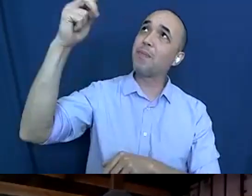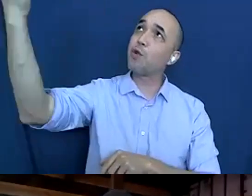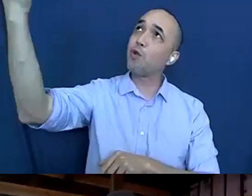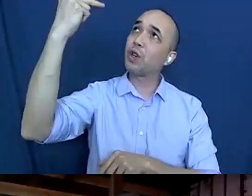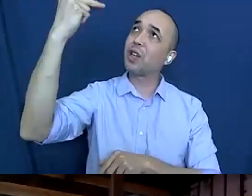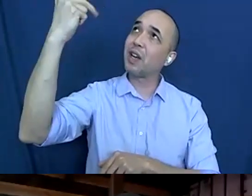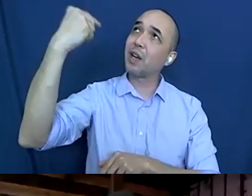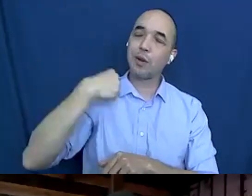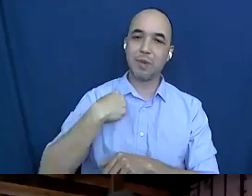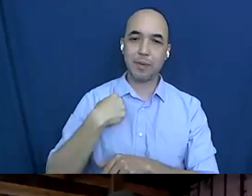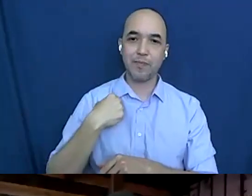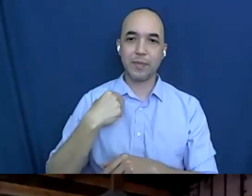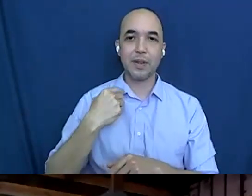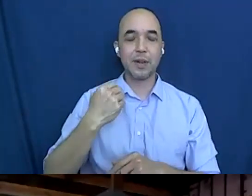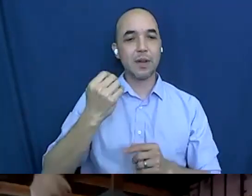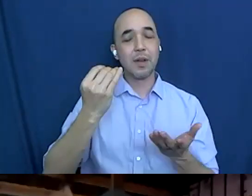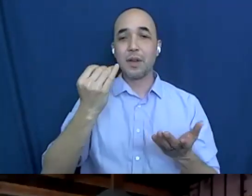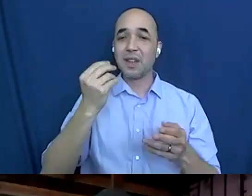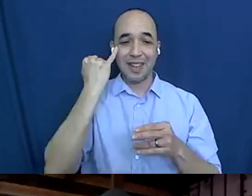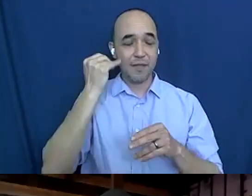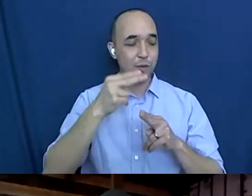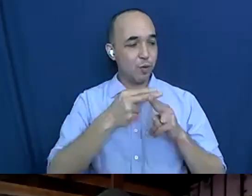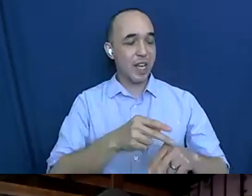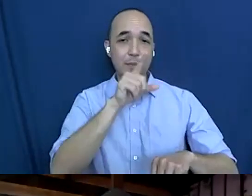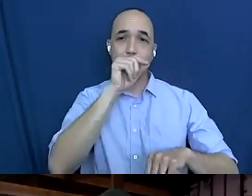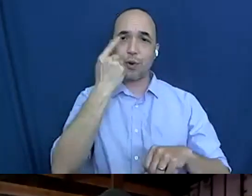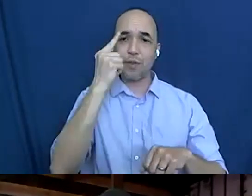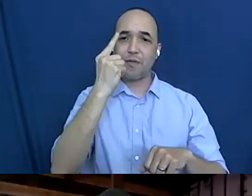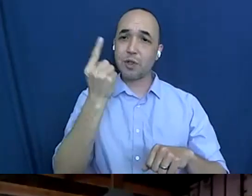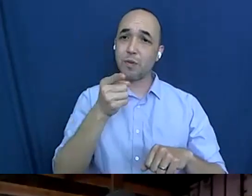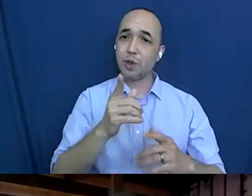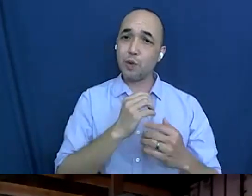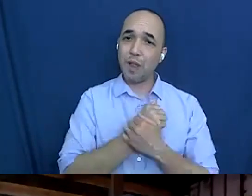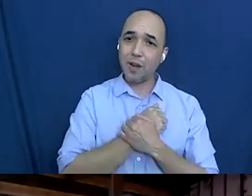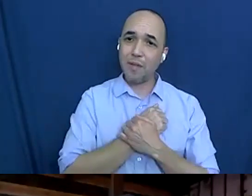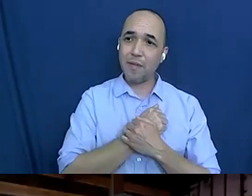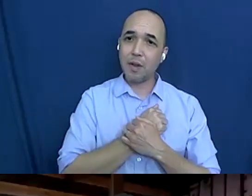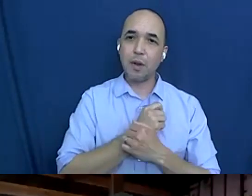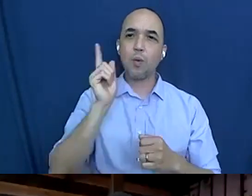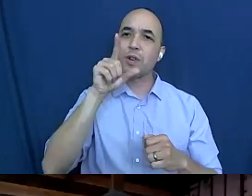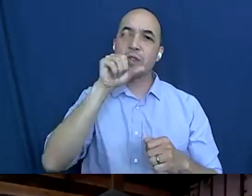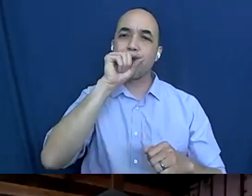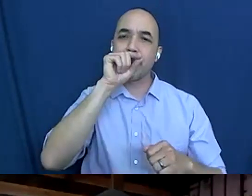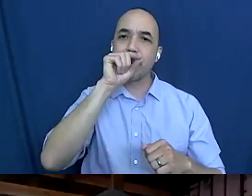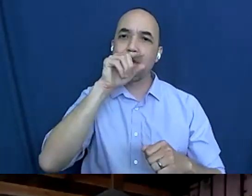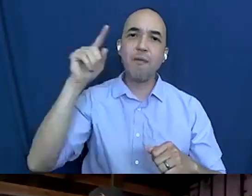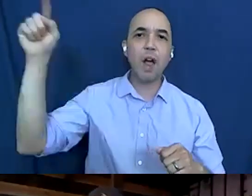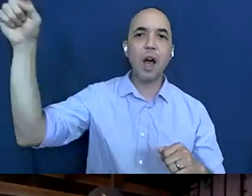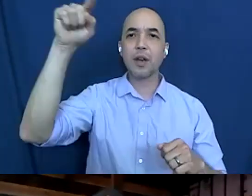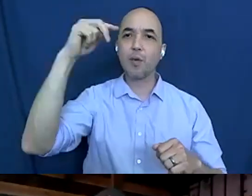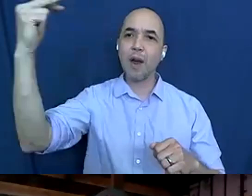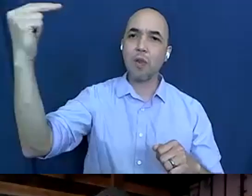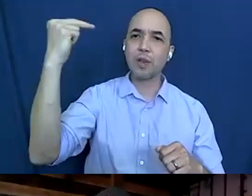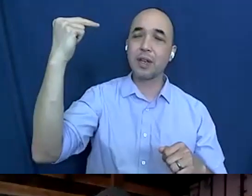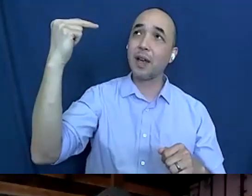love, they're never gone. They're just sitting there flying over you, looking down on you. So even on your worst day, that bird will